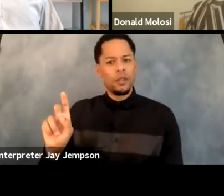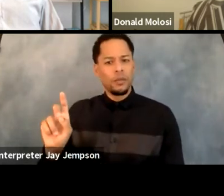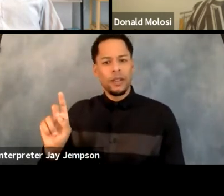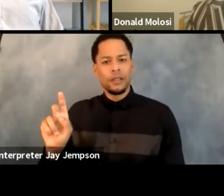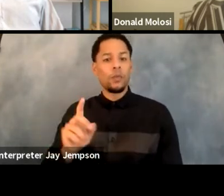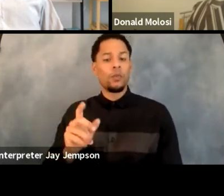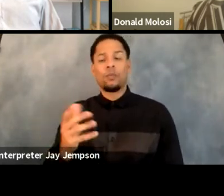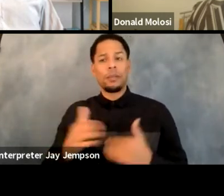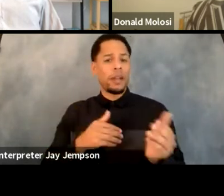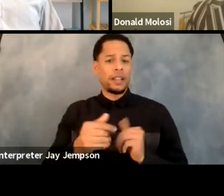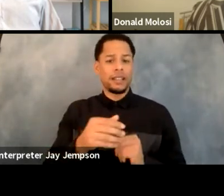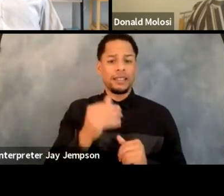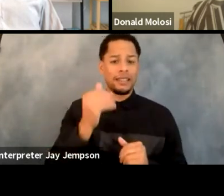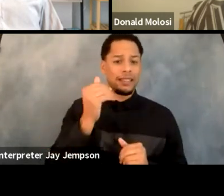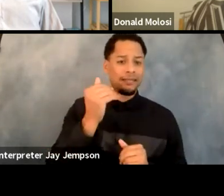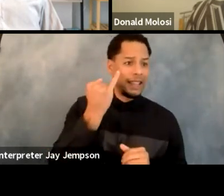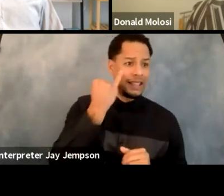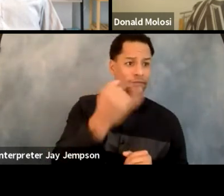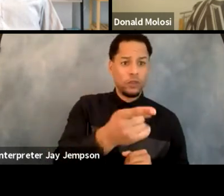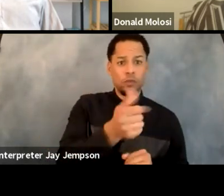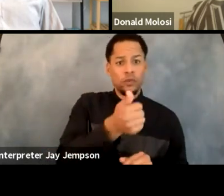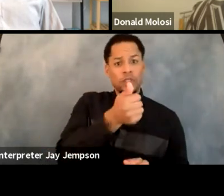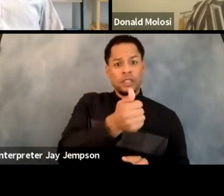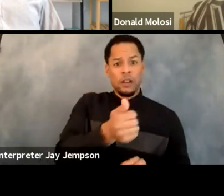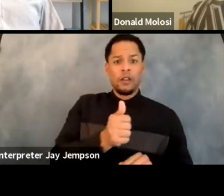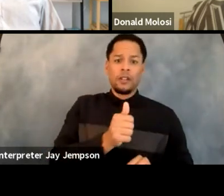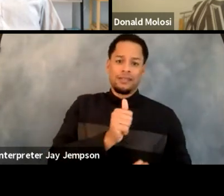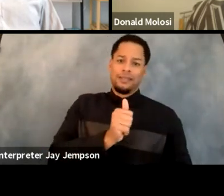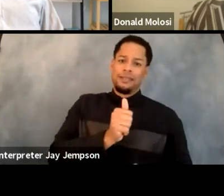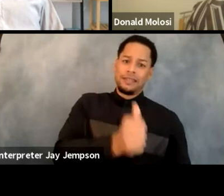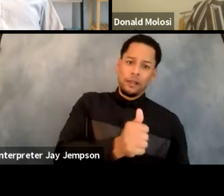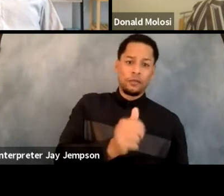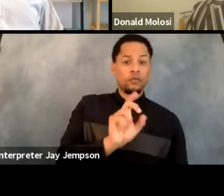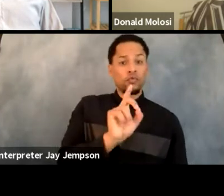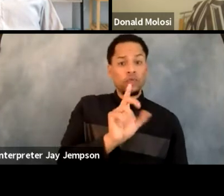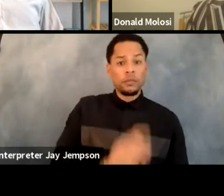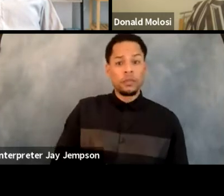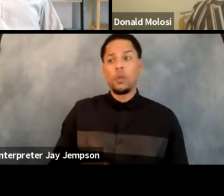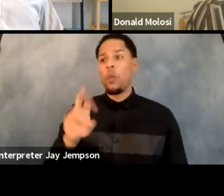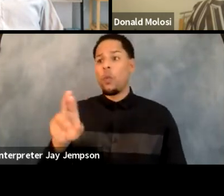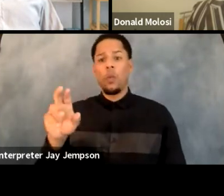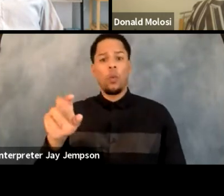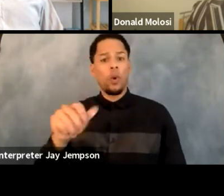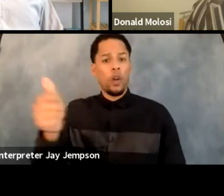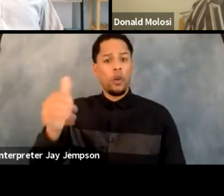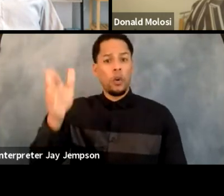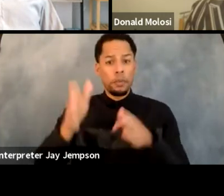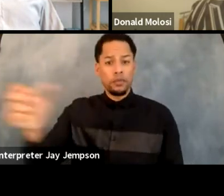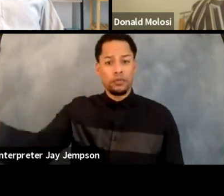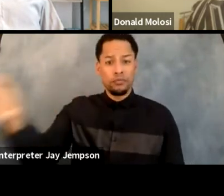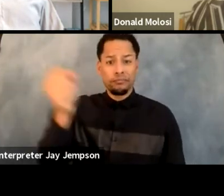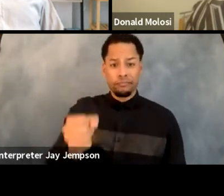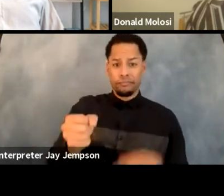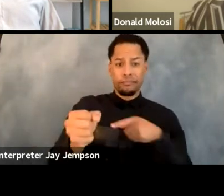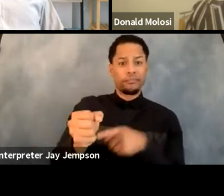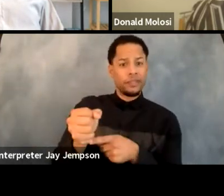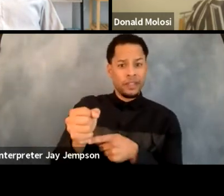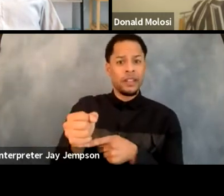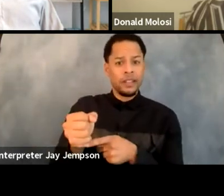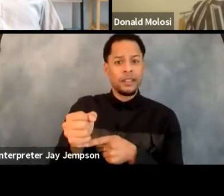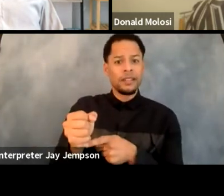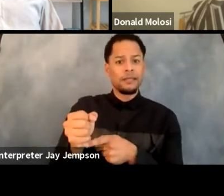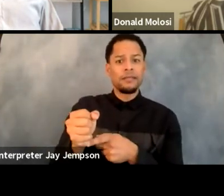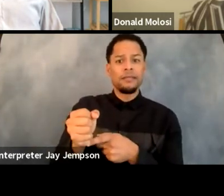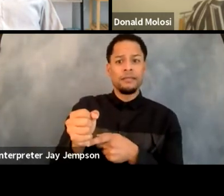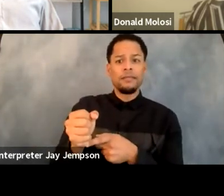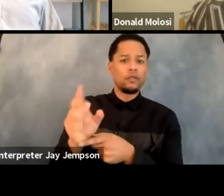dramaturg or involving other people, you know, there's still a part of you that informs the work in how it